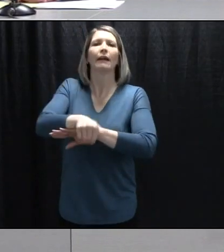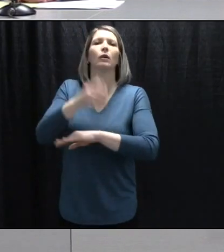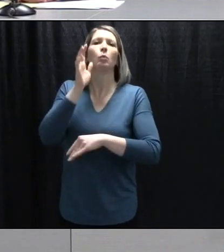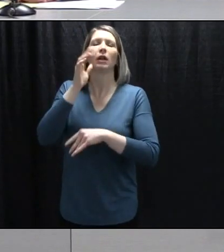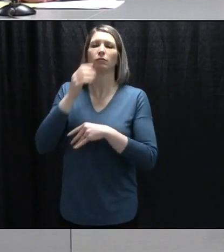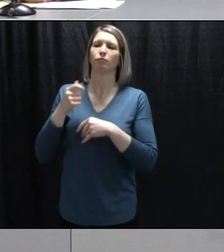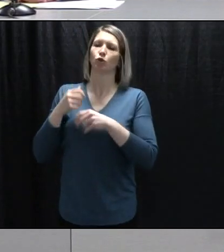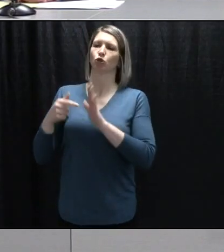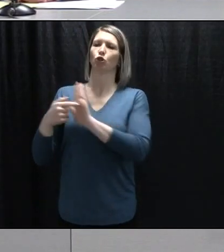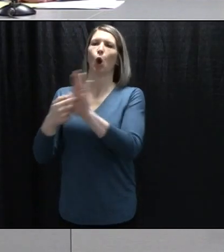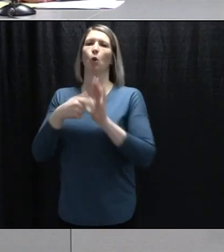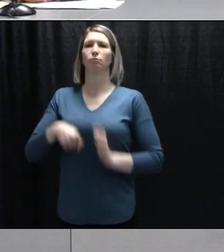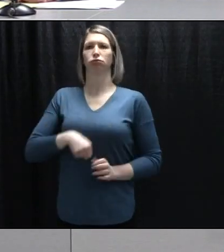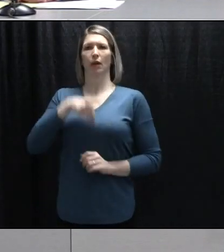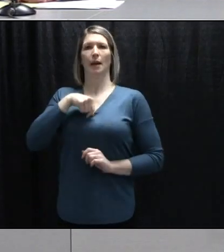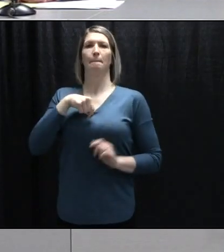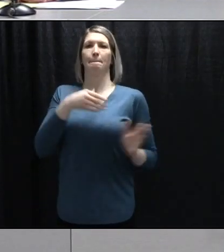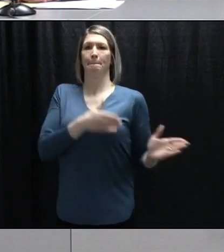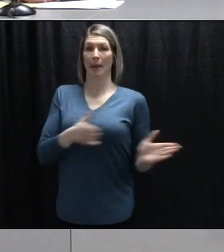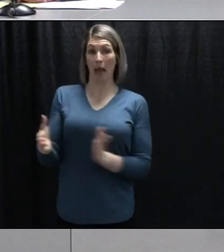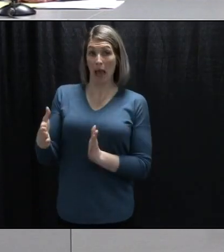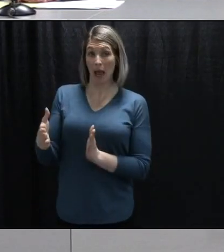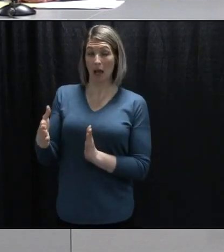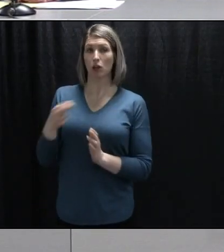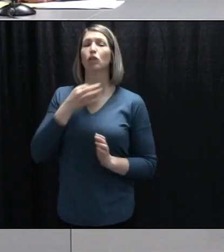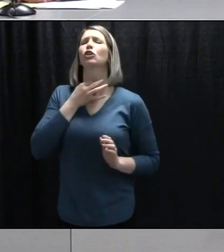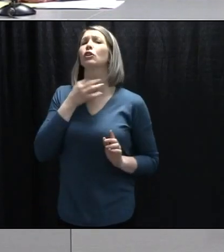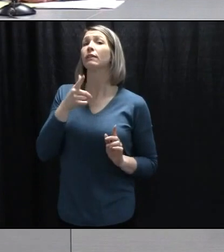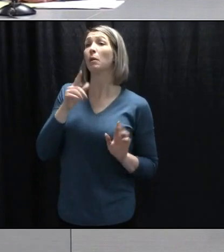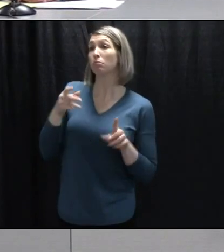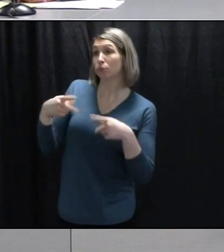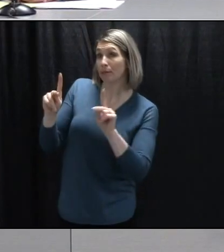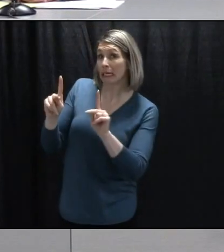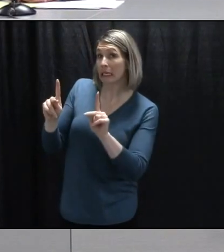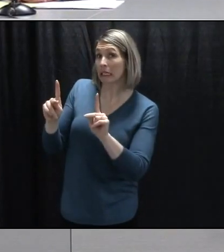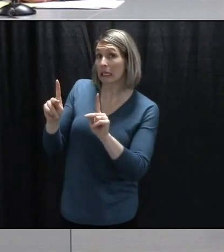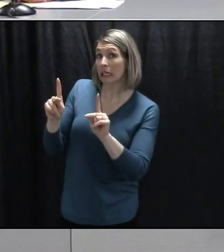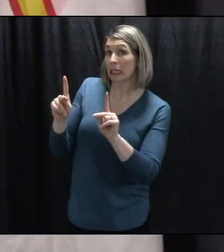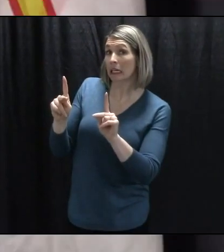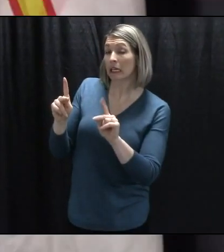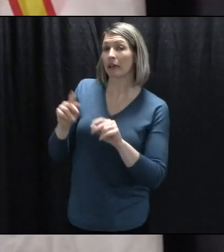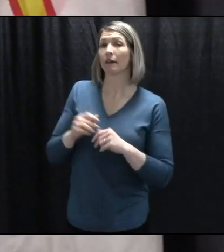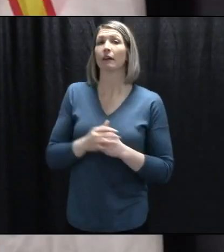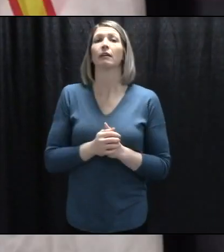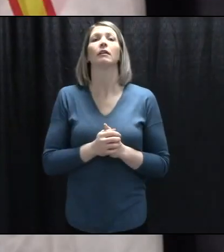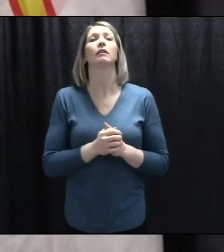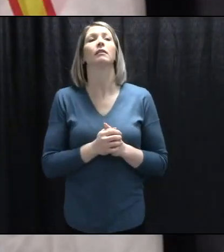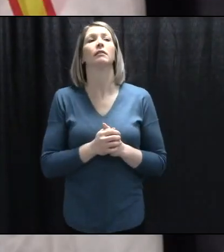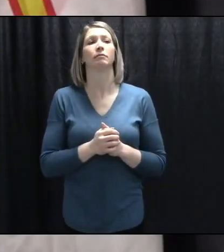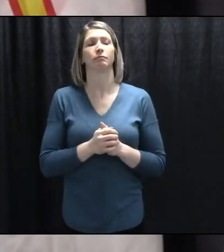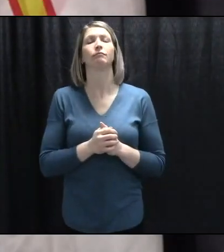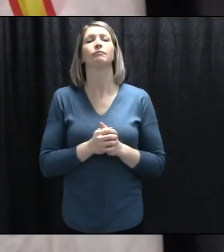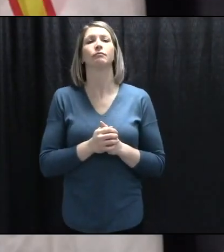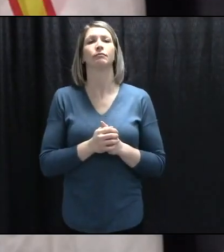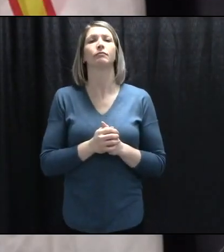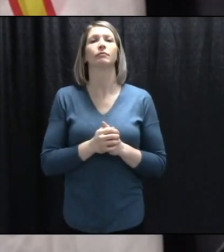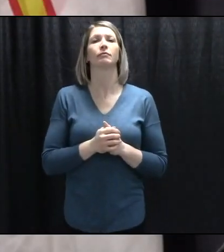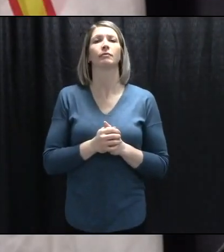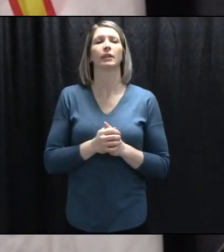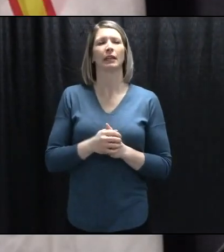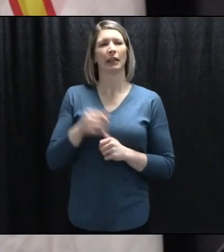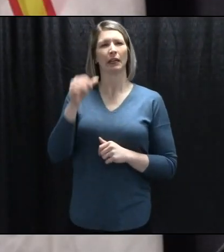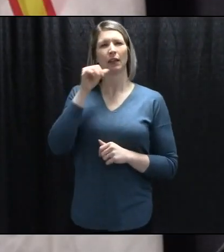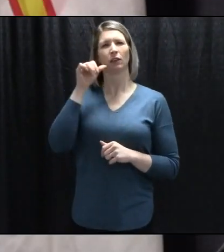restrictions on travel into Labrador. Well, into Labrador, and I explained and talked at great length about Labrador